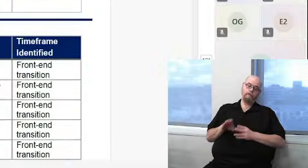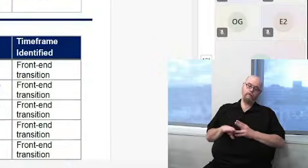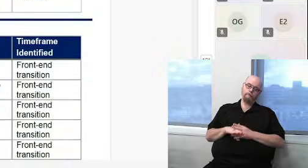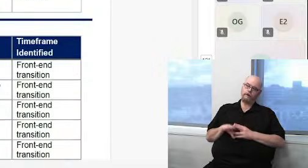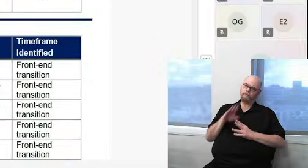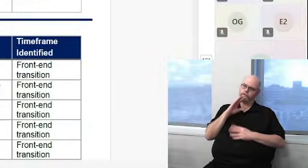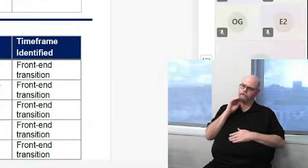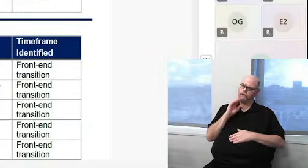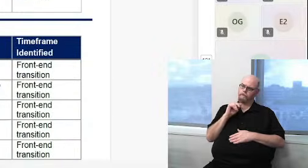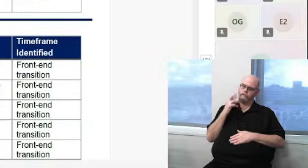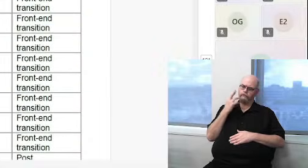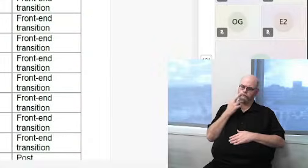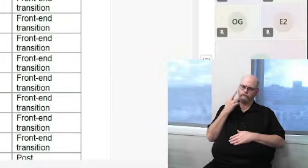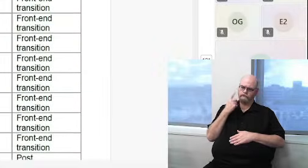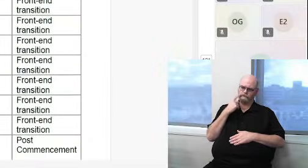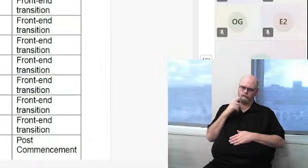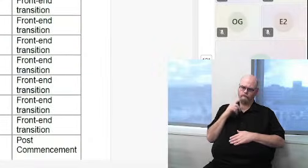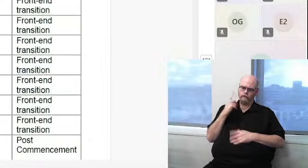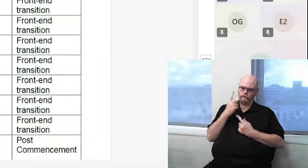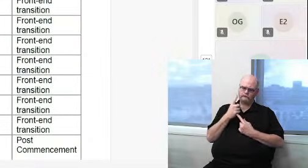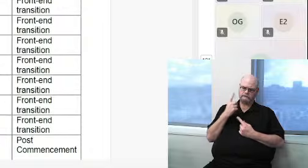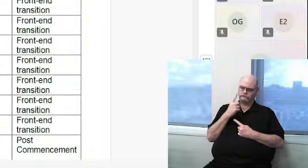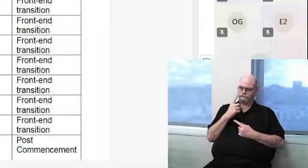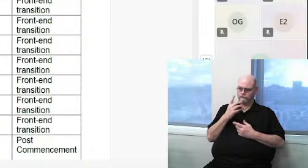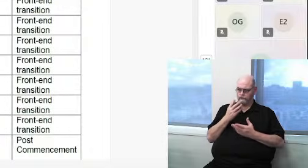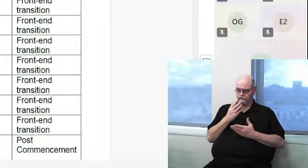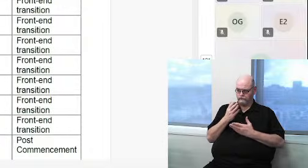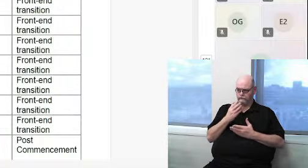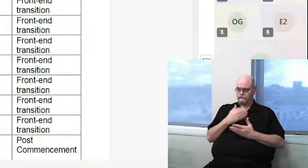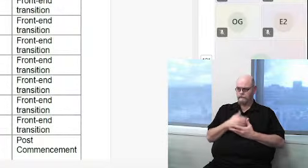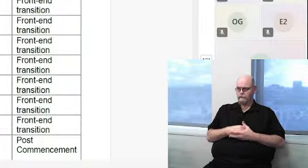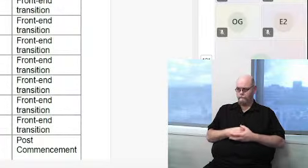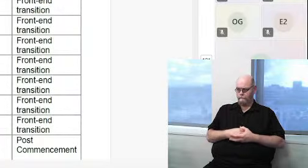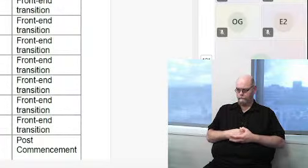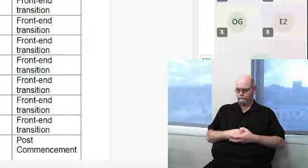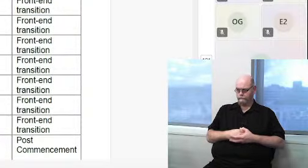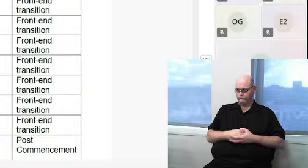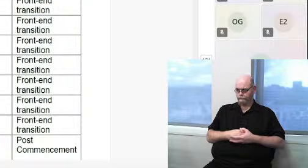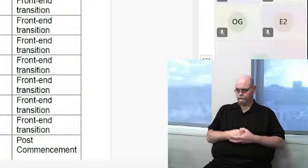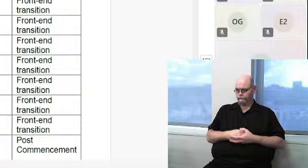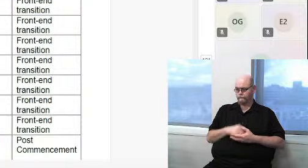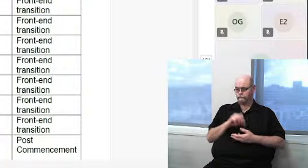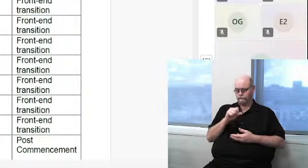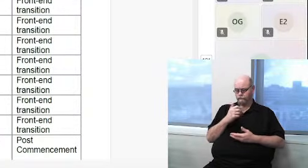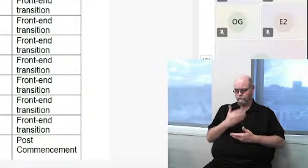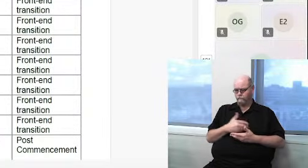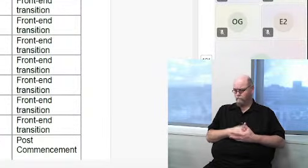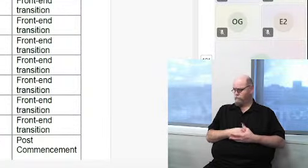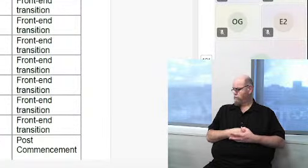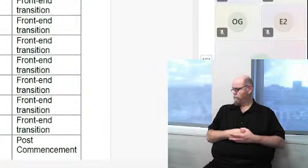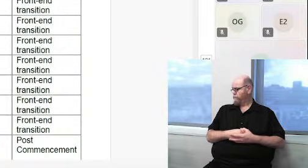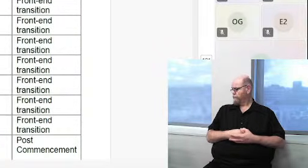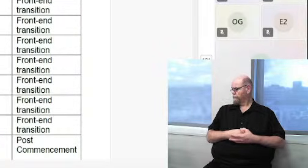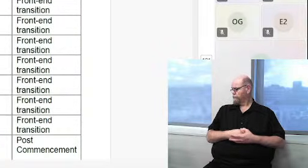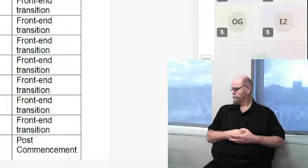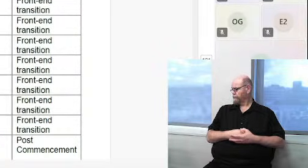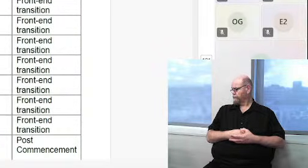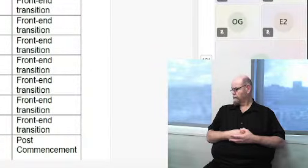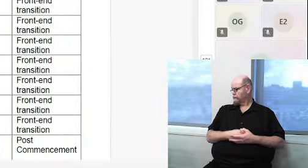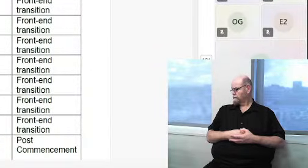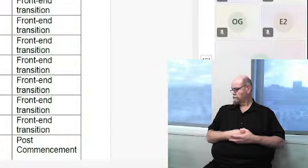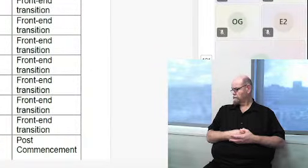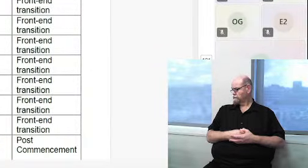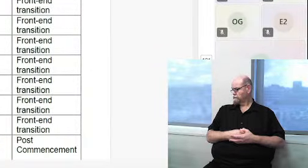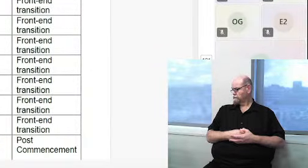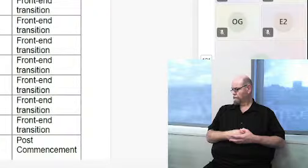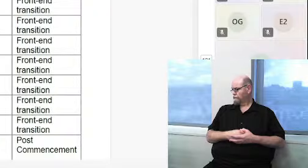before the break, we were discussing the reason for considering a service fee? Yeah, understood. Yes. I mean, yeah, go ahead. I made a question. We